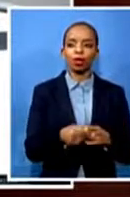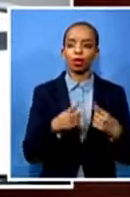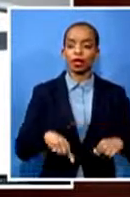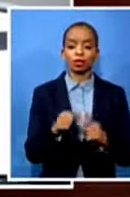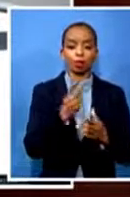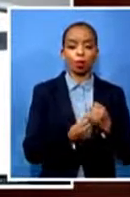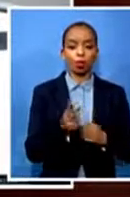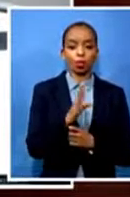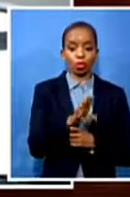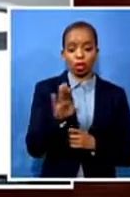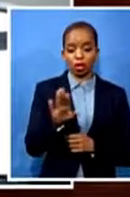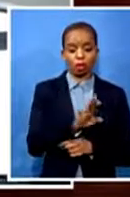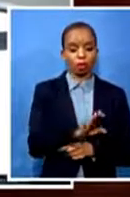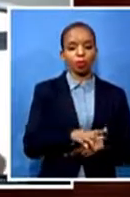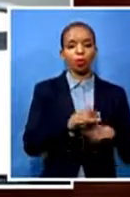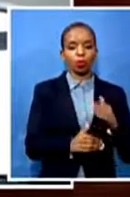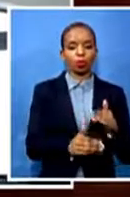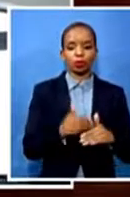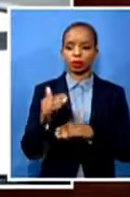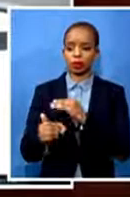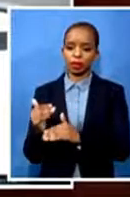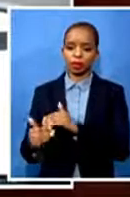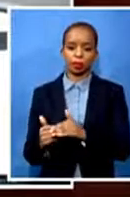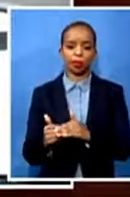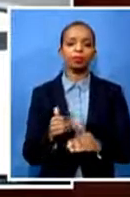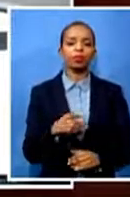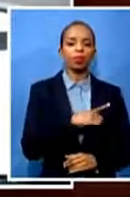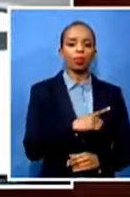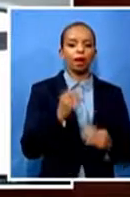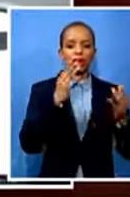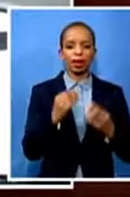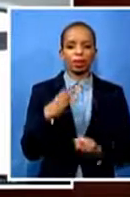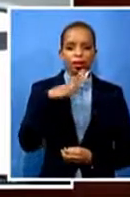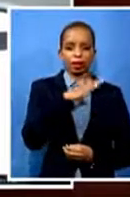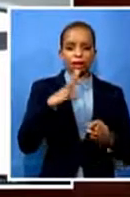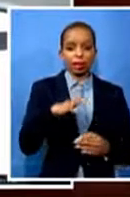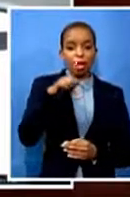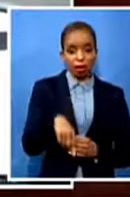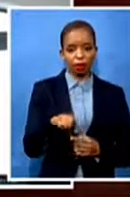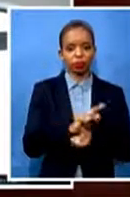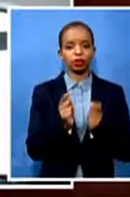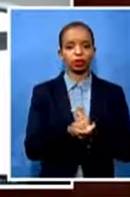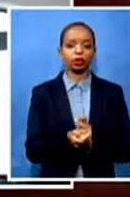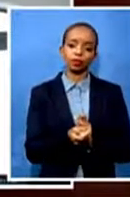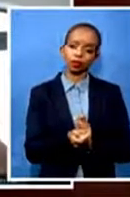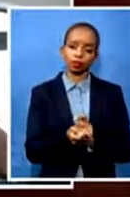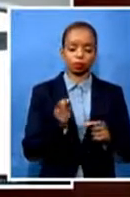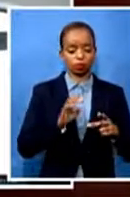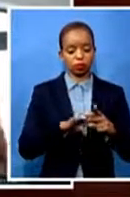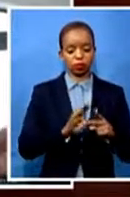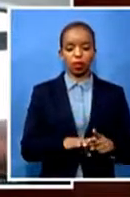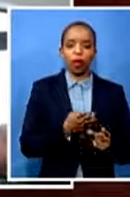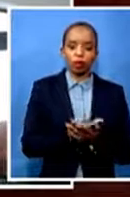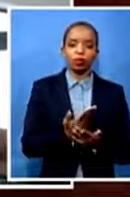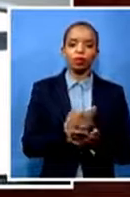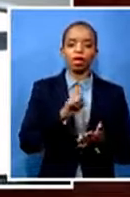of councillors is going to change, and also obviously the number of your potential voters always changing, increasing